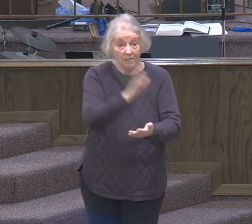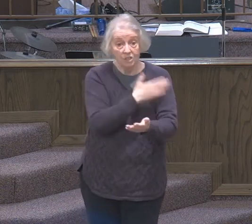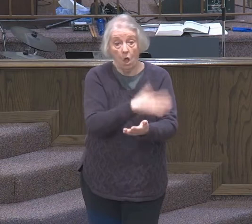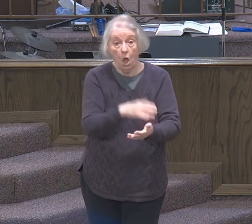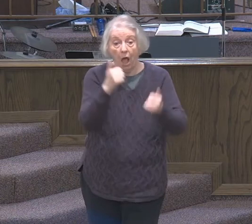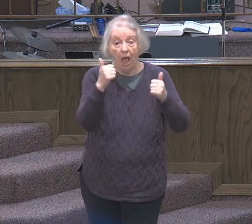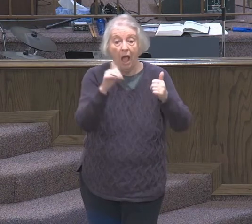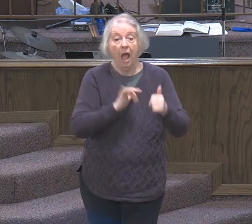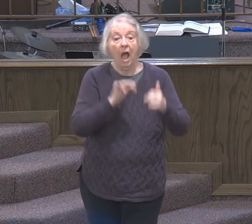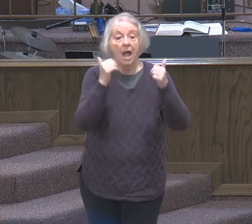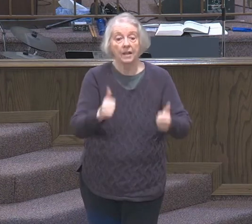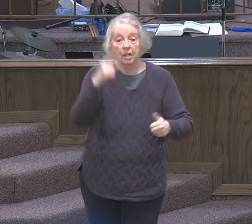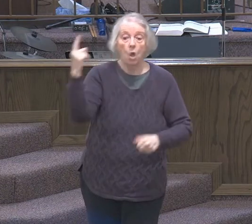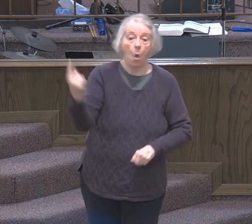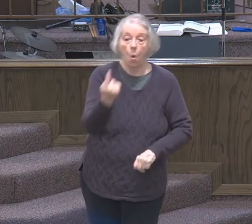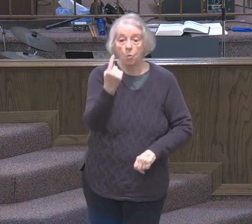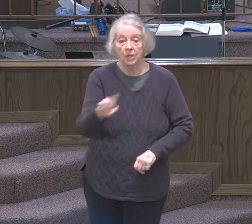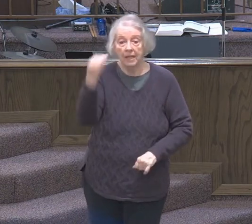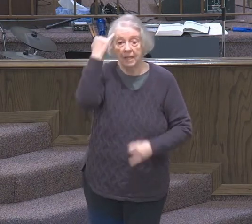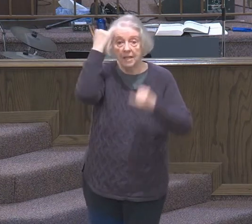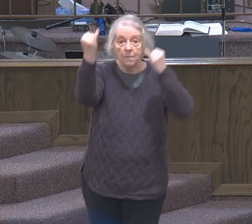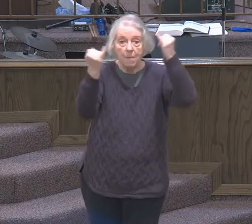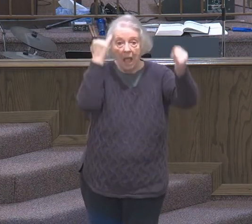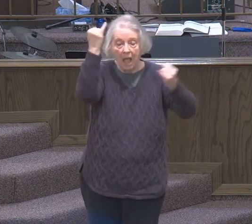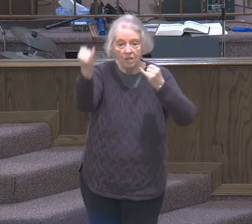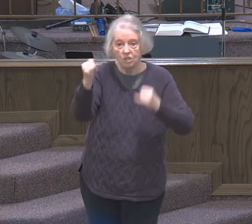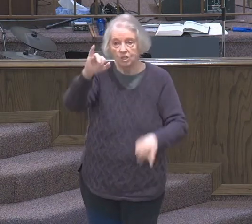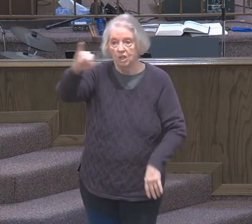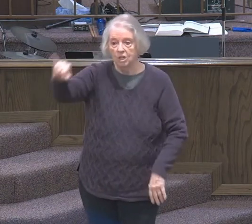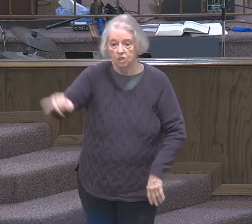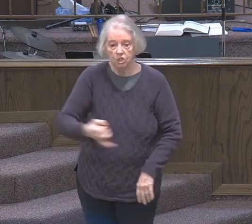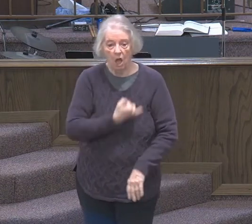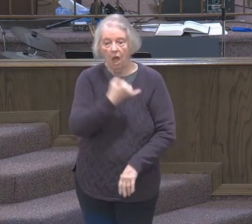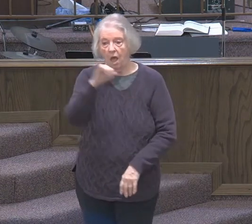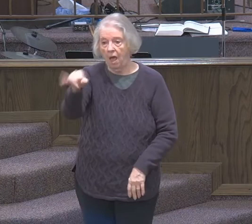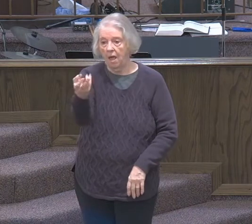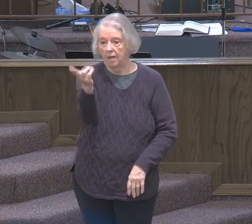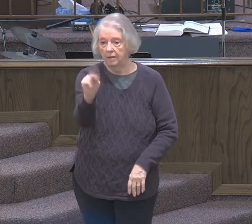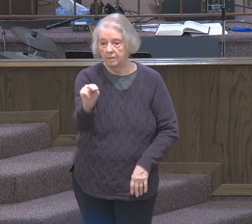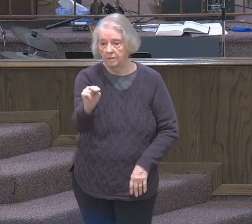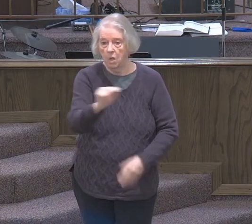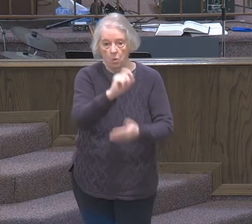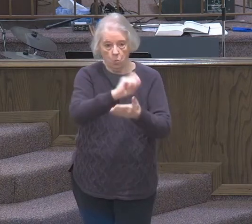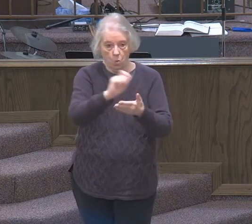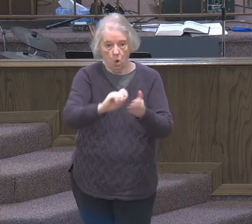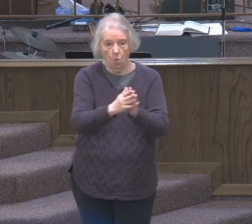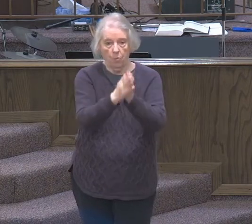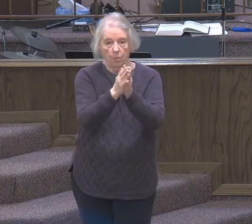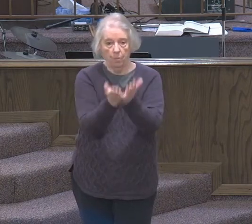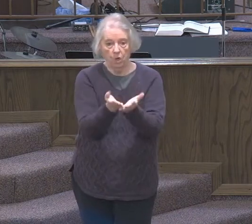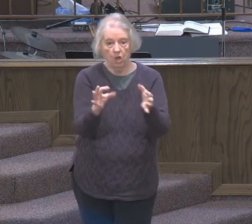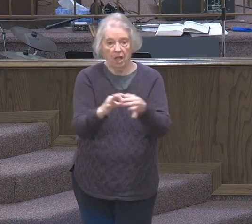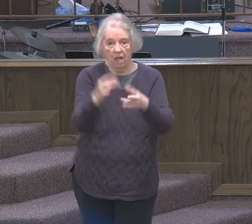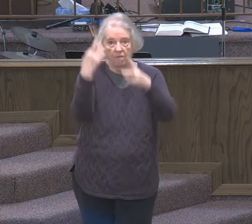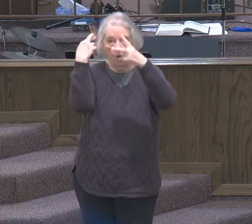John in Revelation gets a picture of heaven.